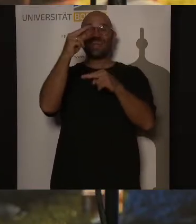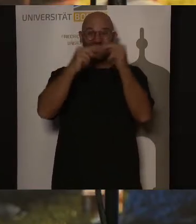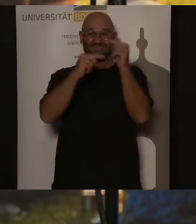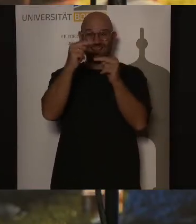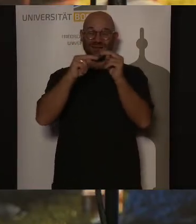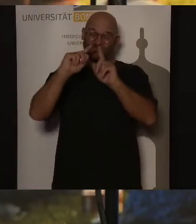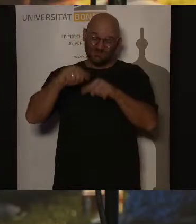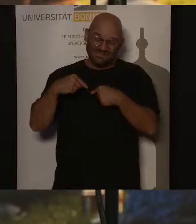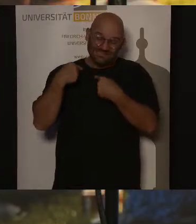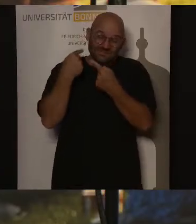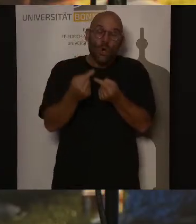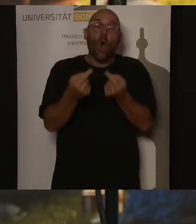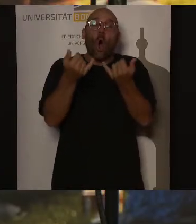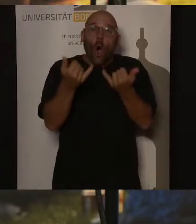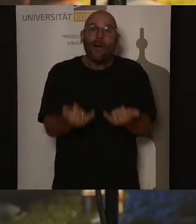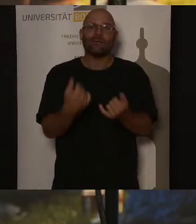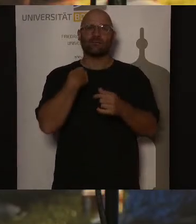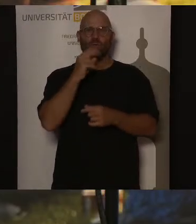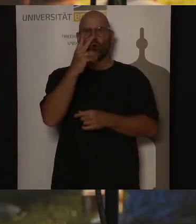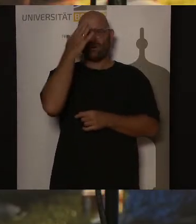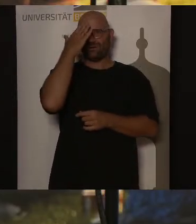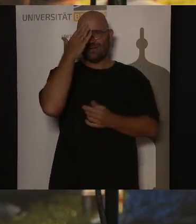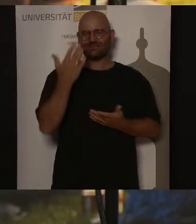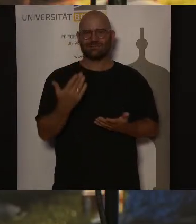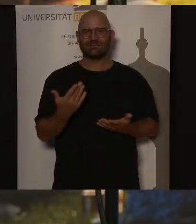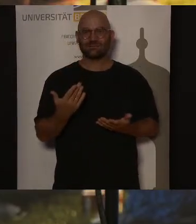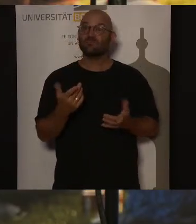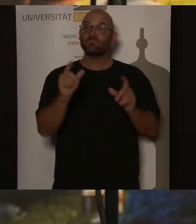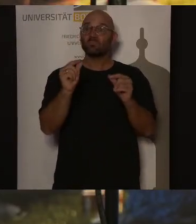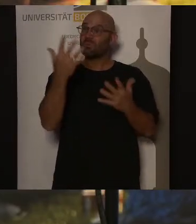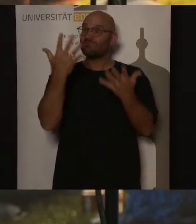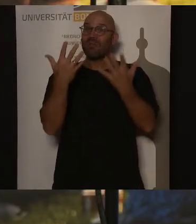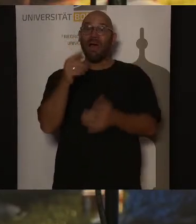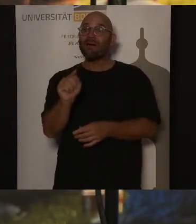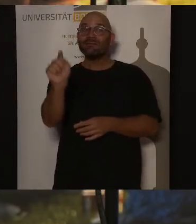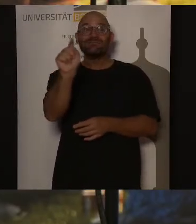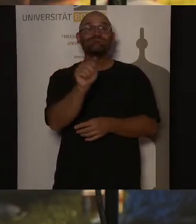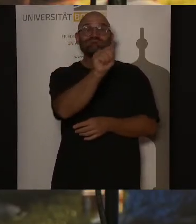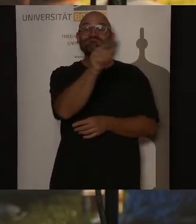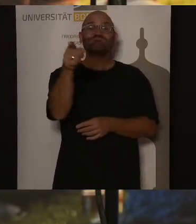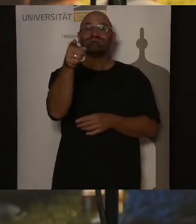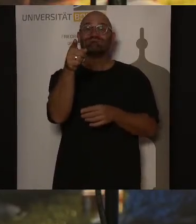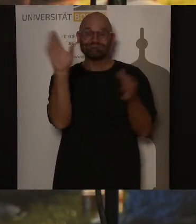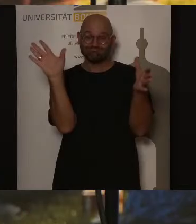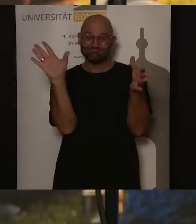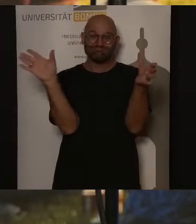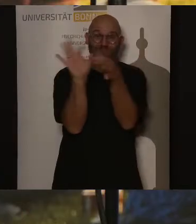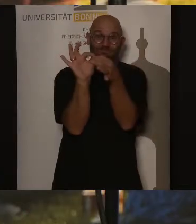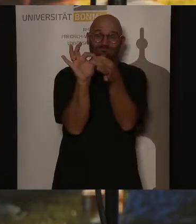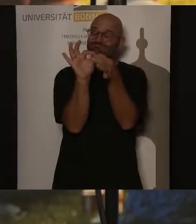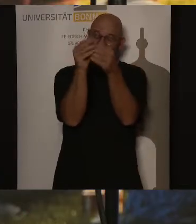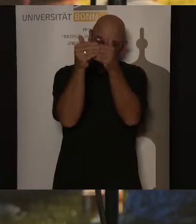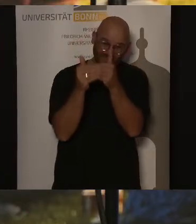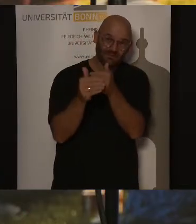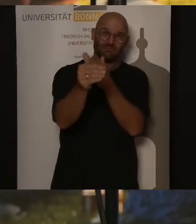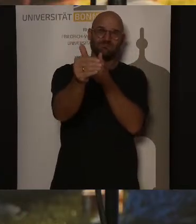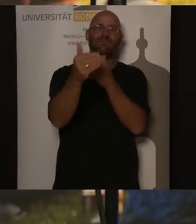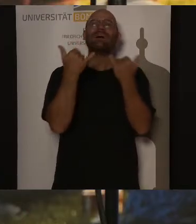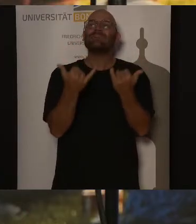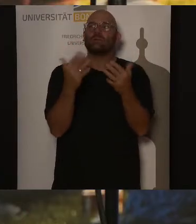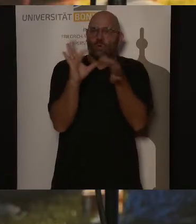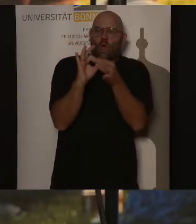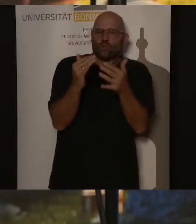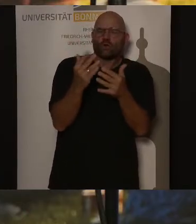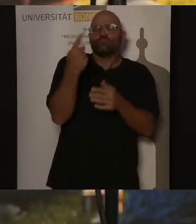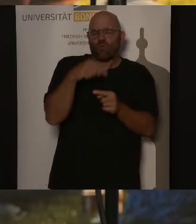know and met people on that day that I've been